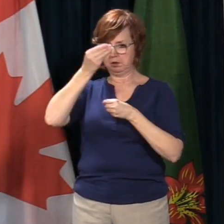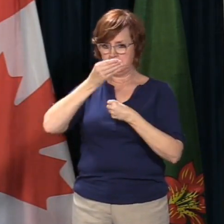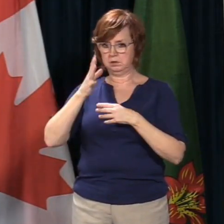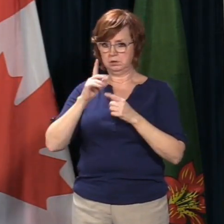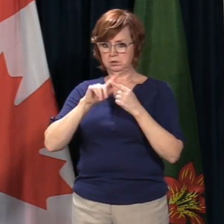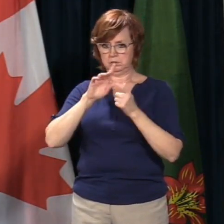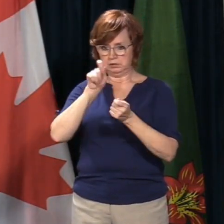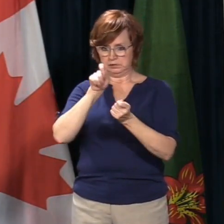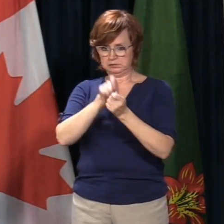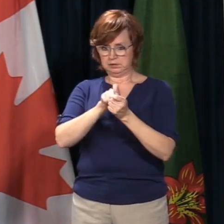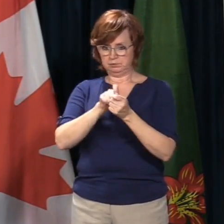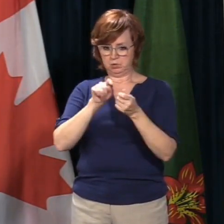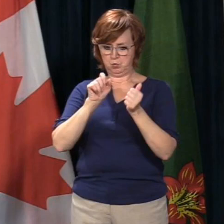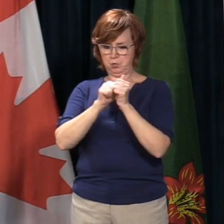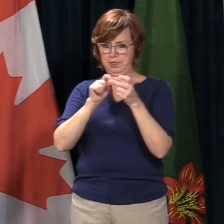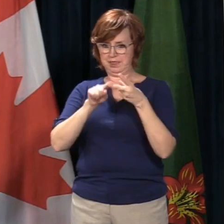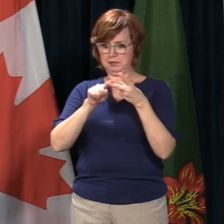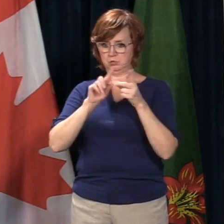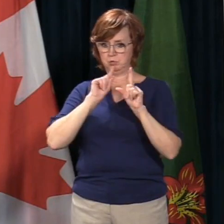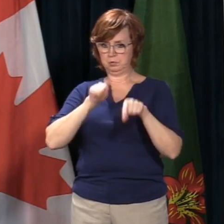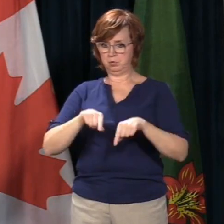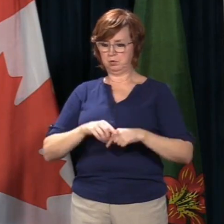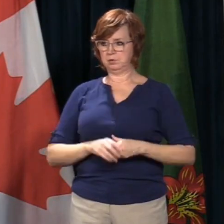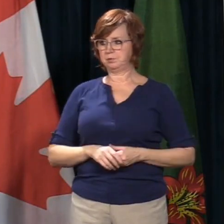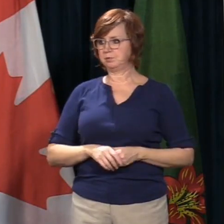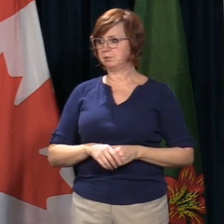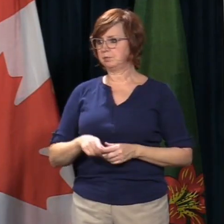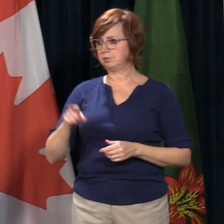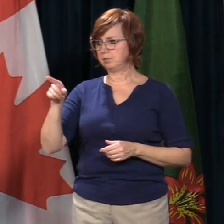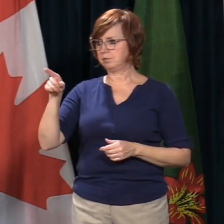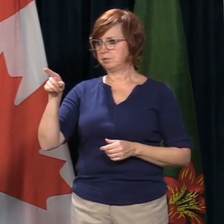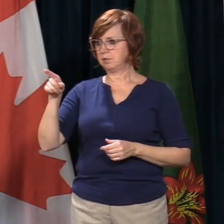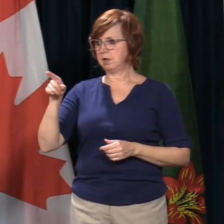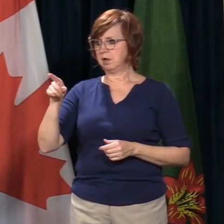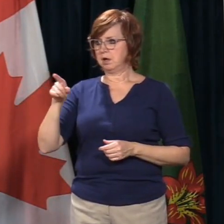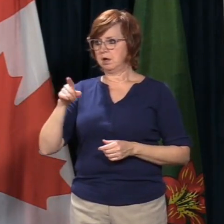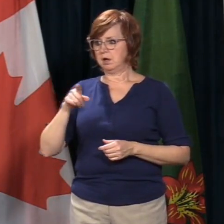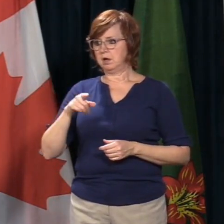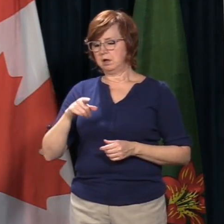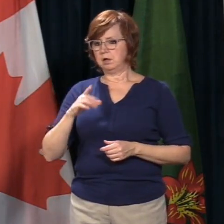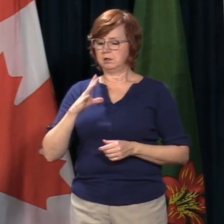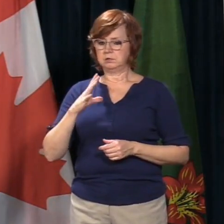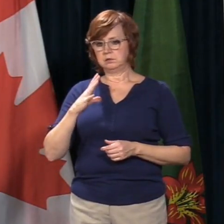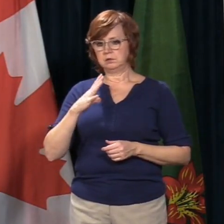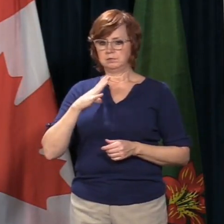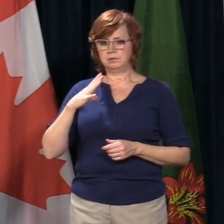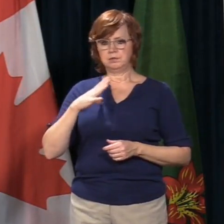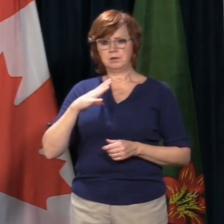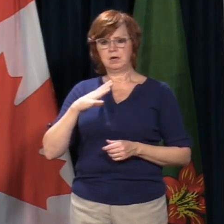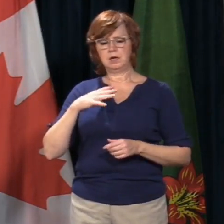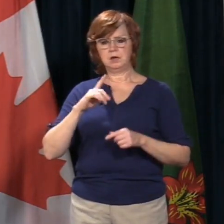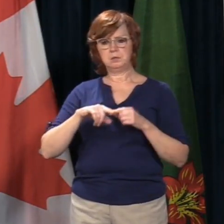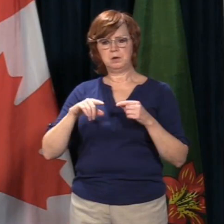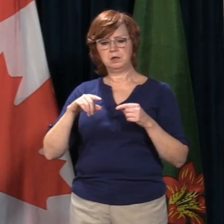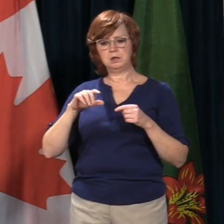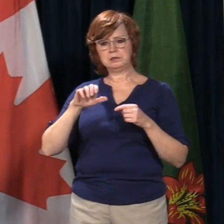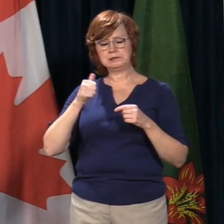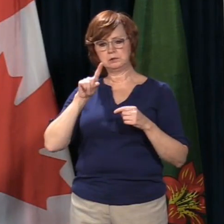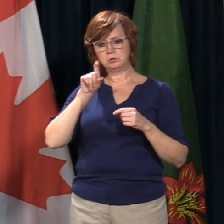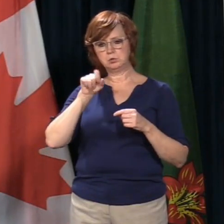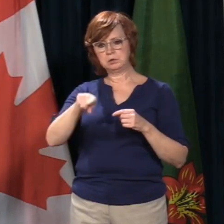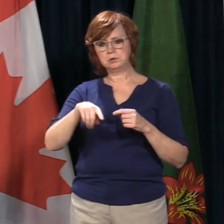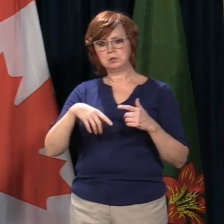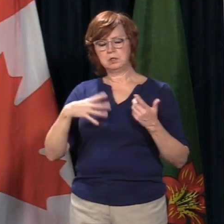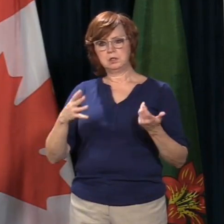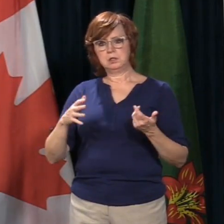the specifics that's included in that report. I guess as a follow-up, you know, we're going to be seeing a plan this week